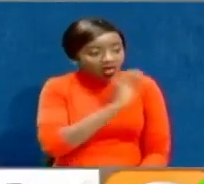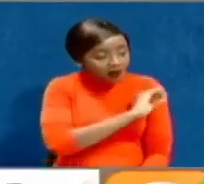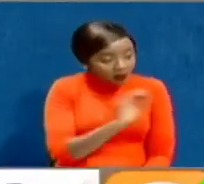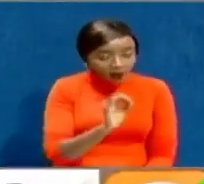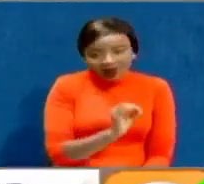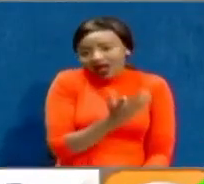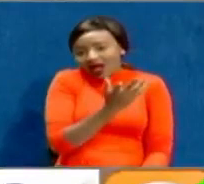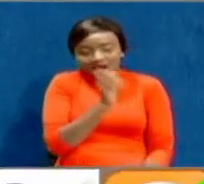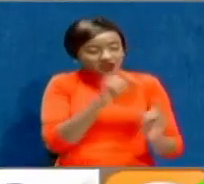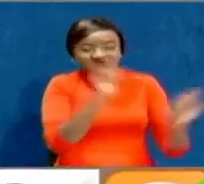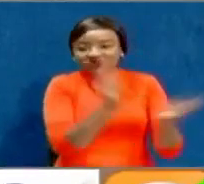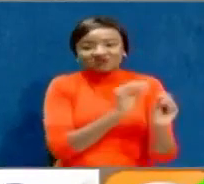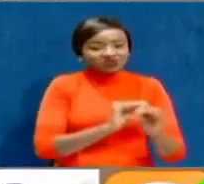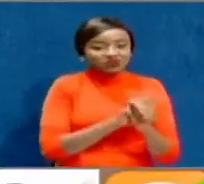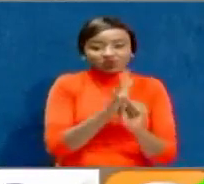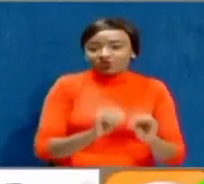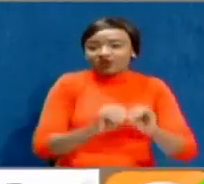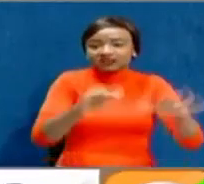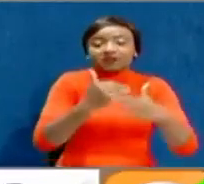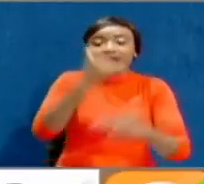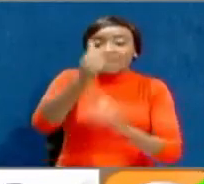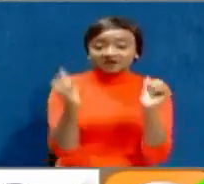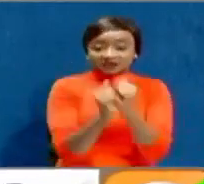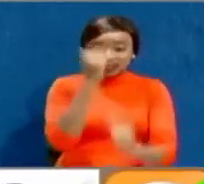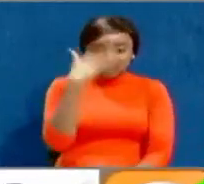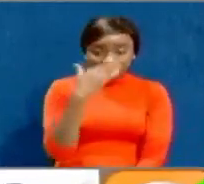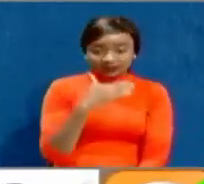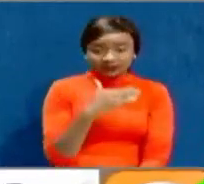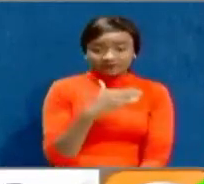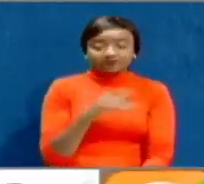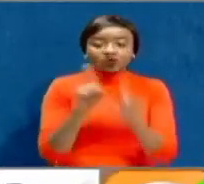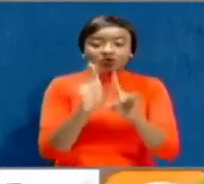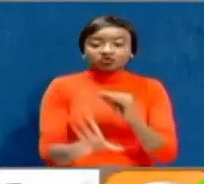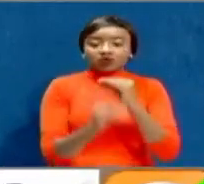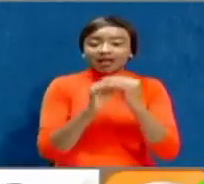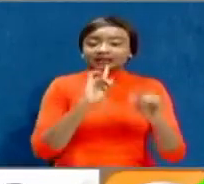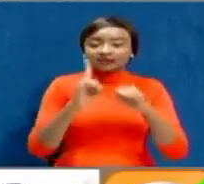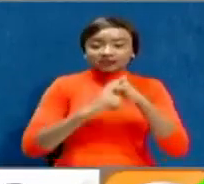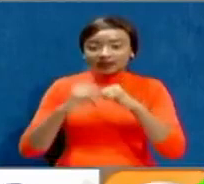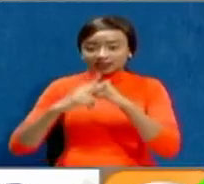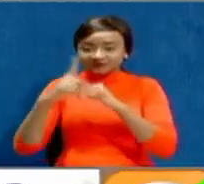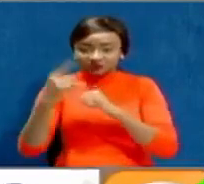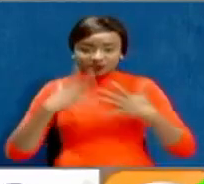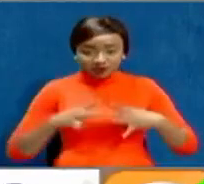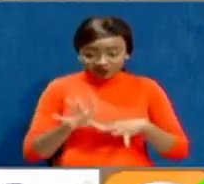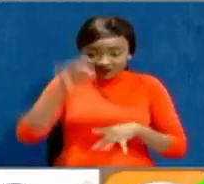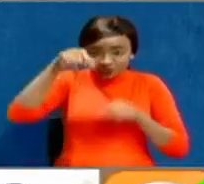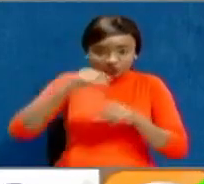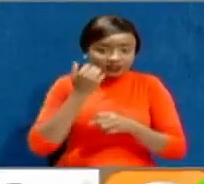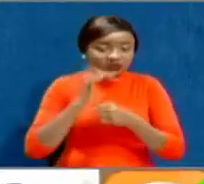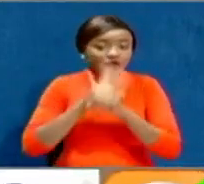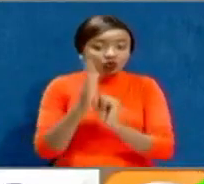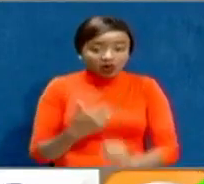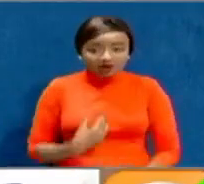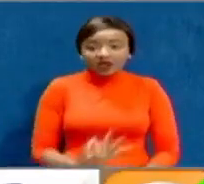no longer capable of spreading the virus after 10 days of infection. An additional 671 people turned positive